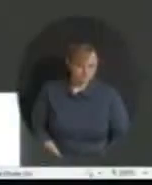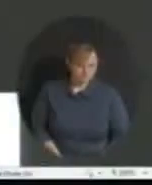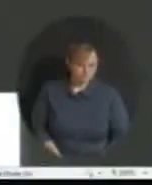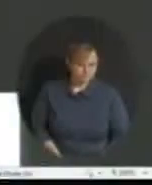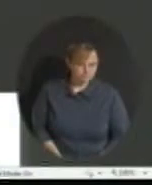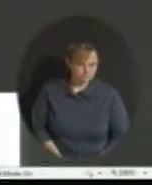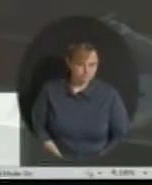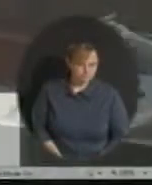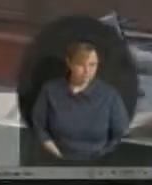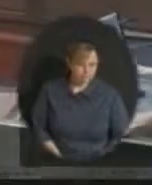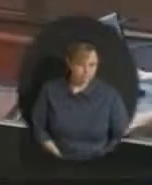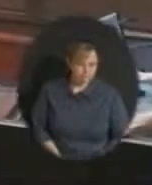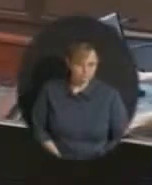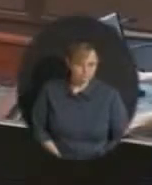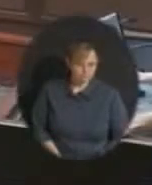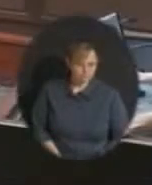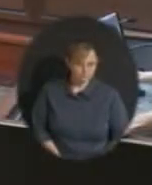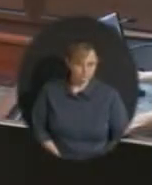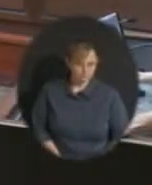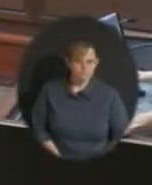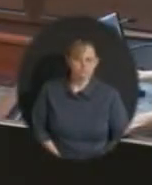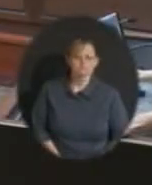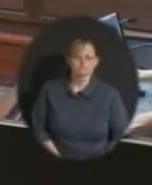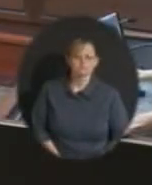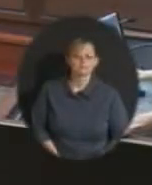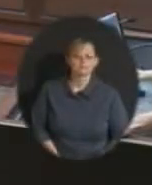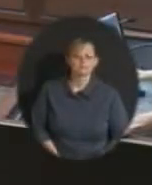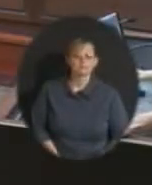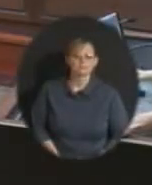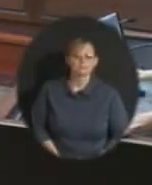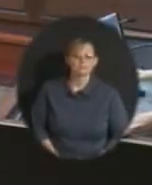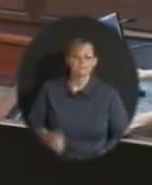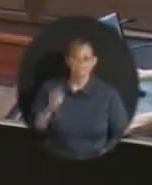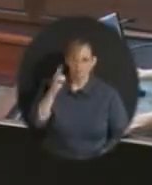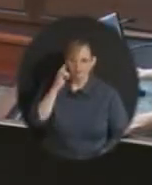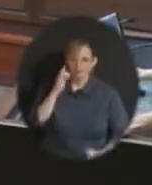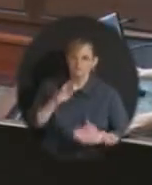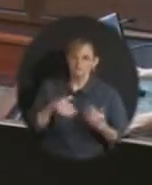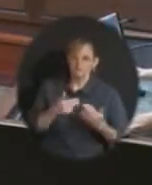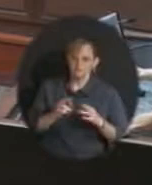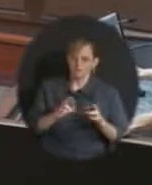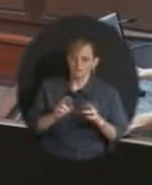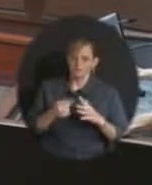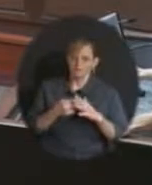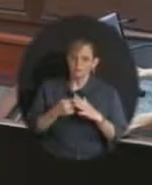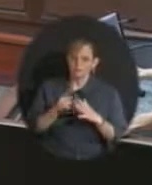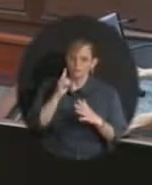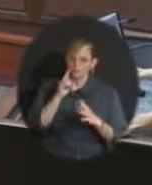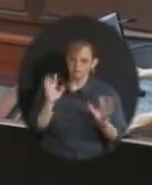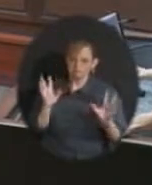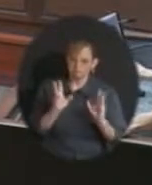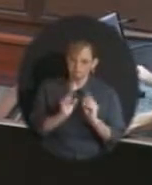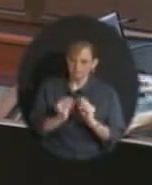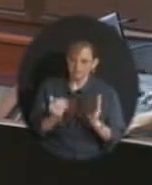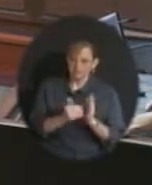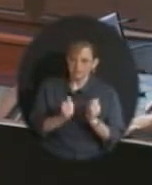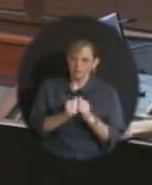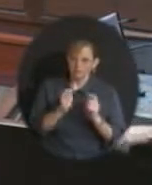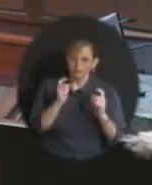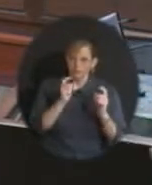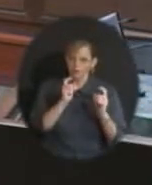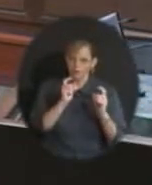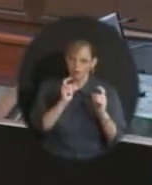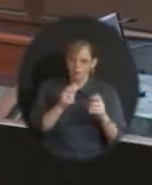I think we're all ready. We'll start. Reconvene with rewards and recognitions. It's the end of the school year, so we have a